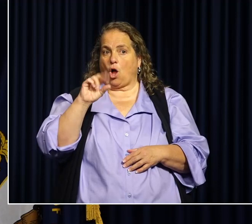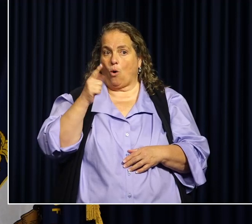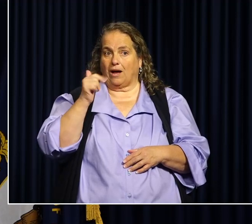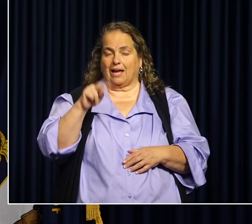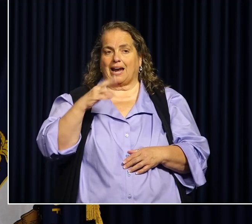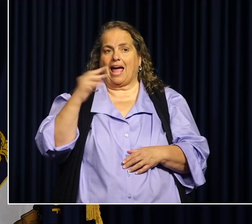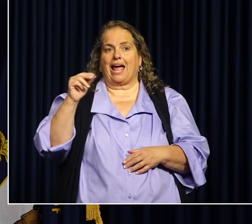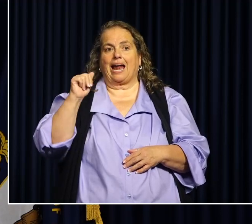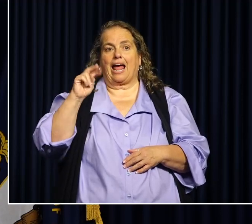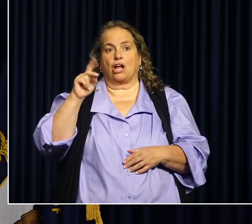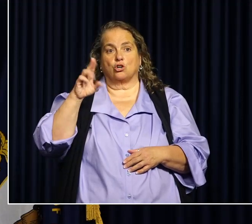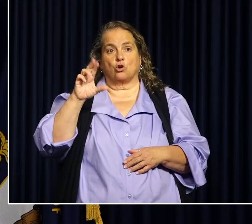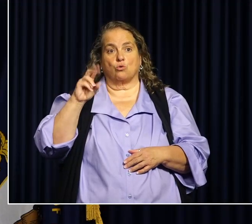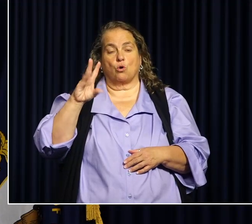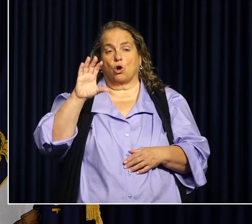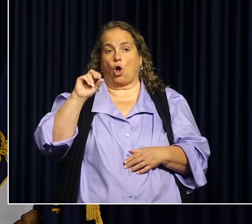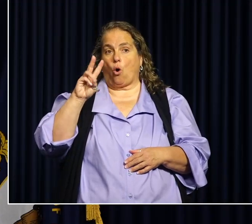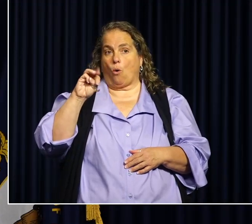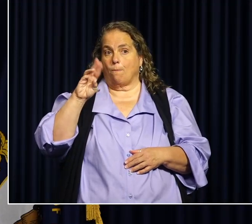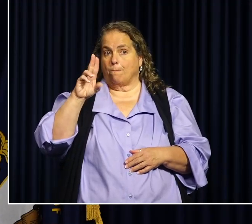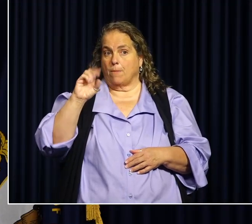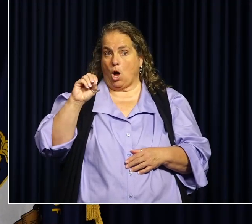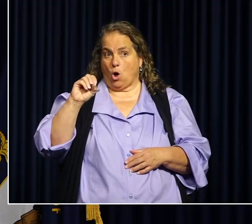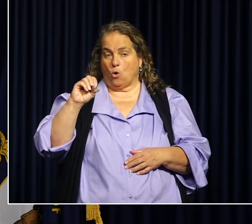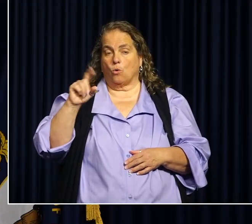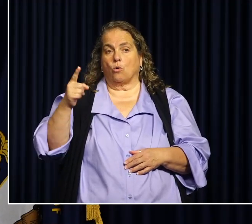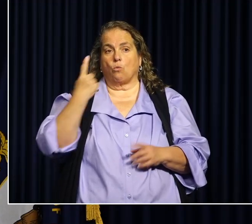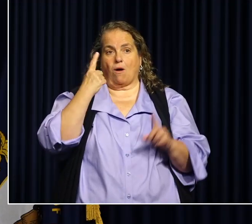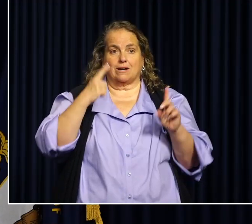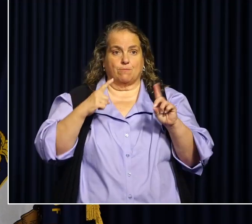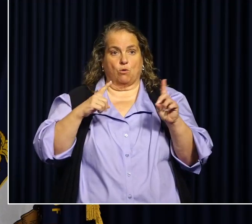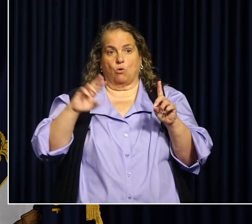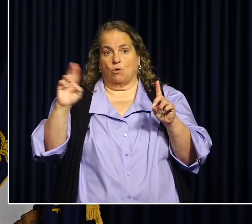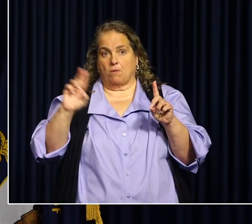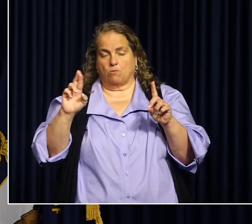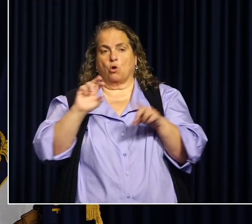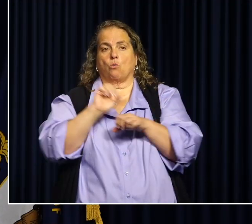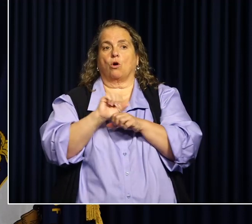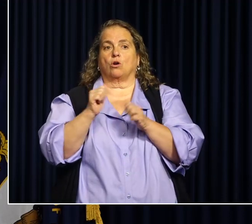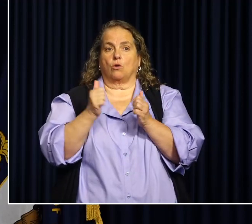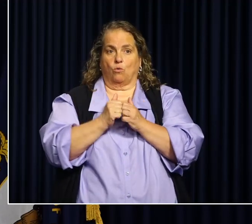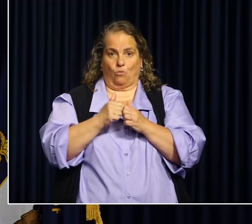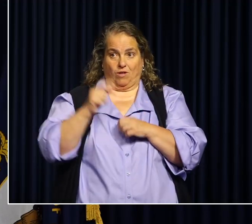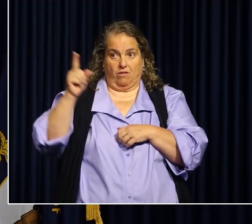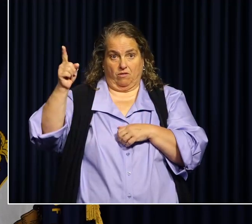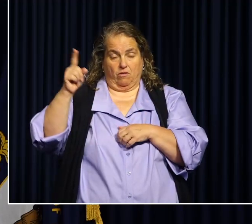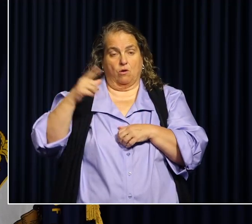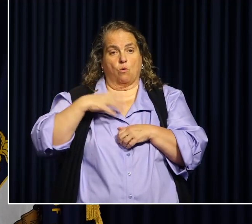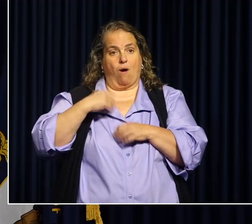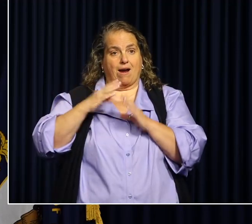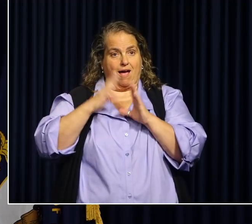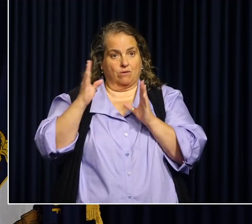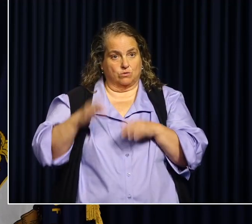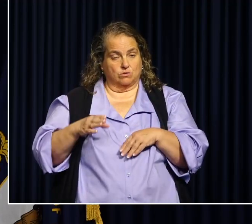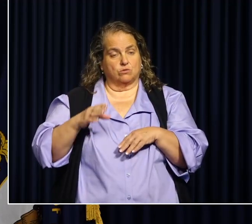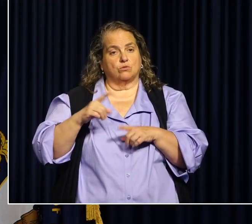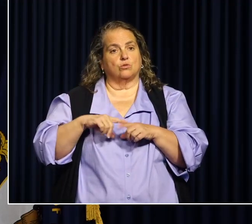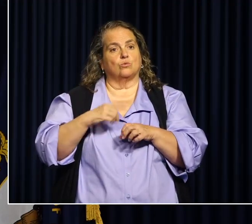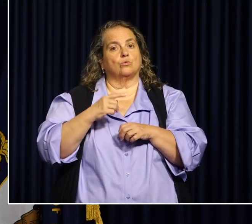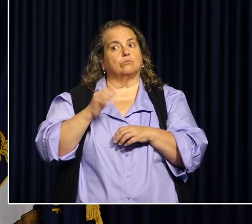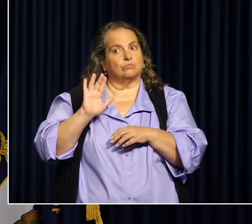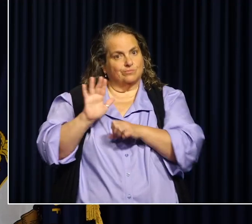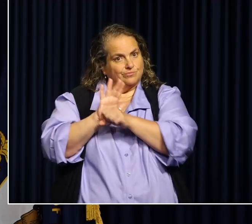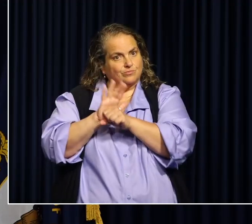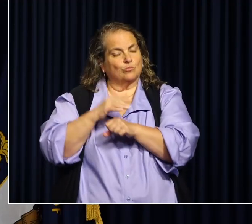our two chairs, one Democrat, one Republican, that are working with the Hill. We get a weekly